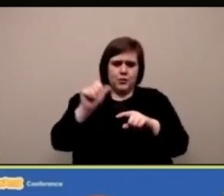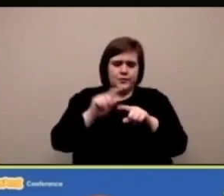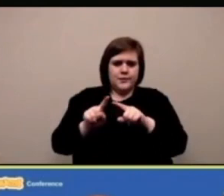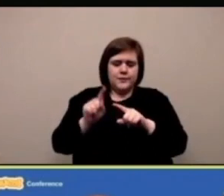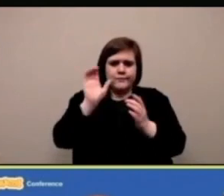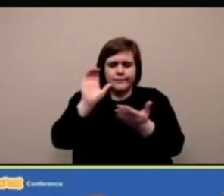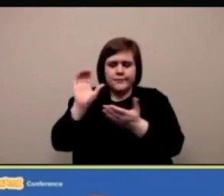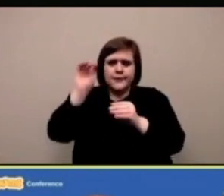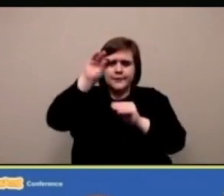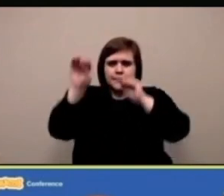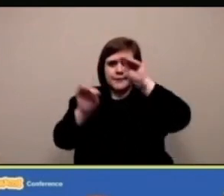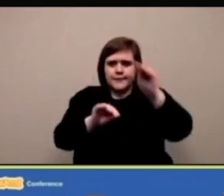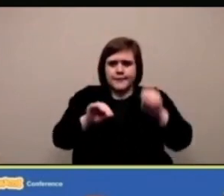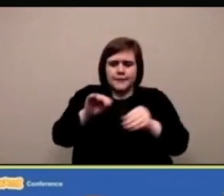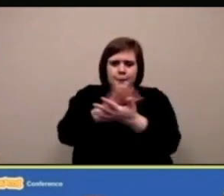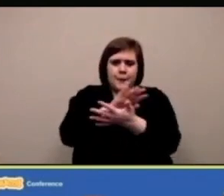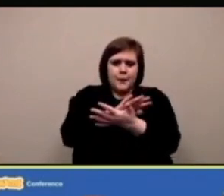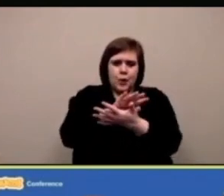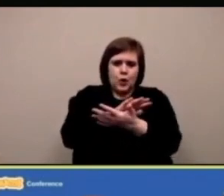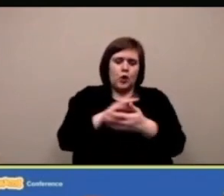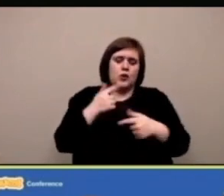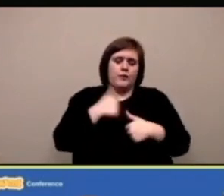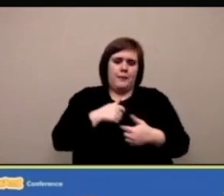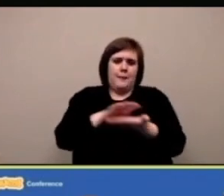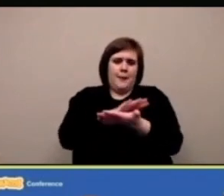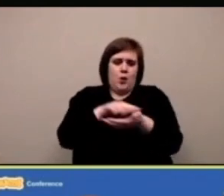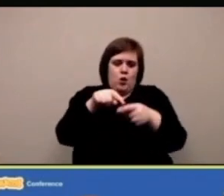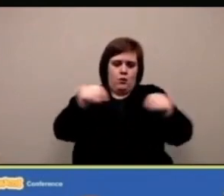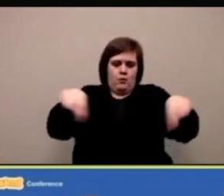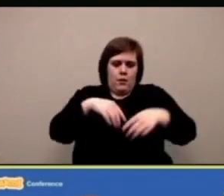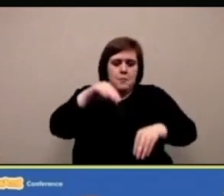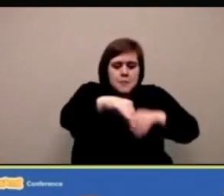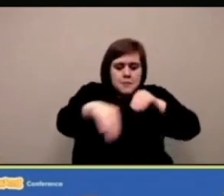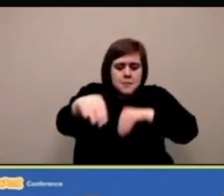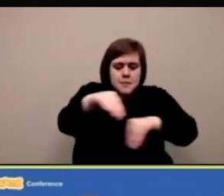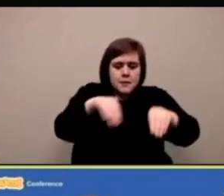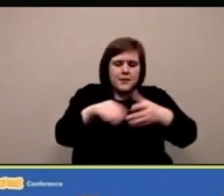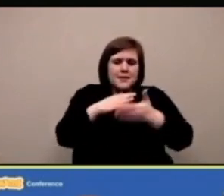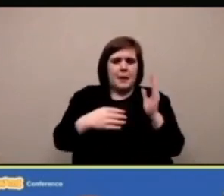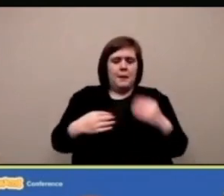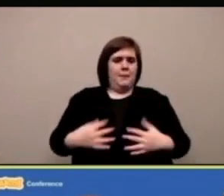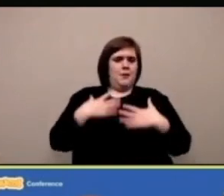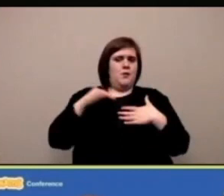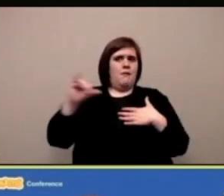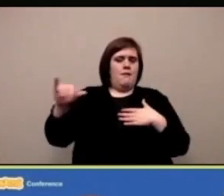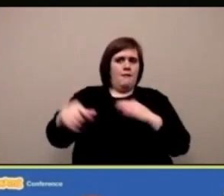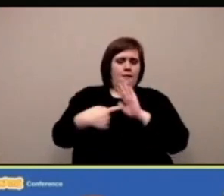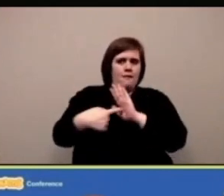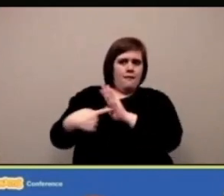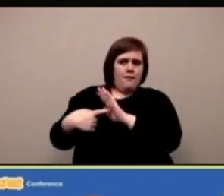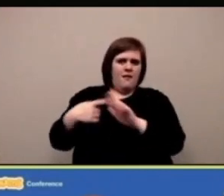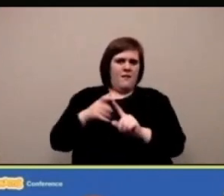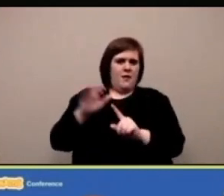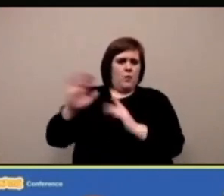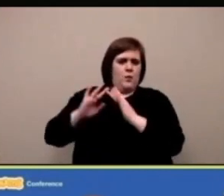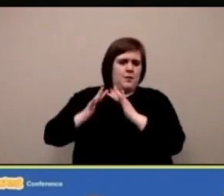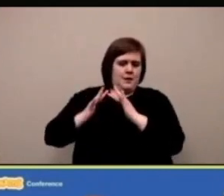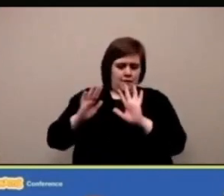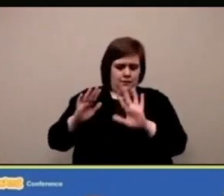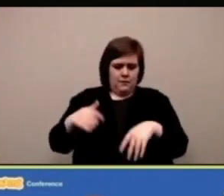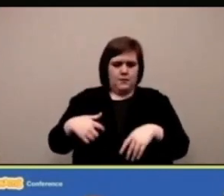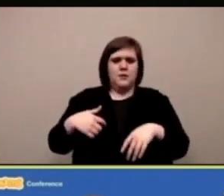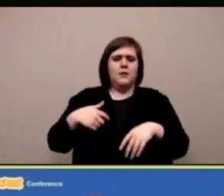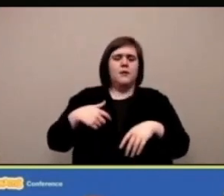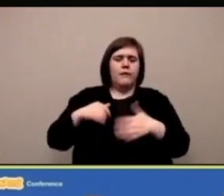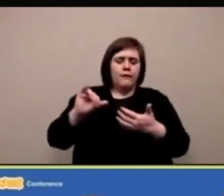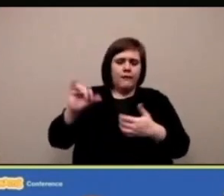start moving around on a piece of paper. There were some inspiration examples on the Exploratorium's website. So things like a